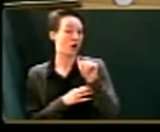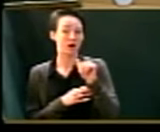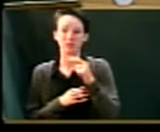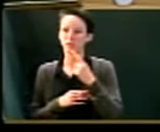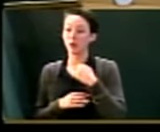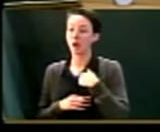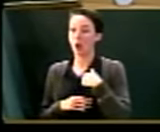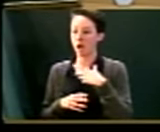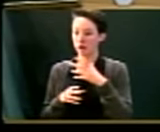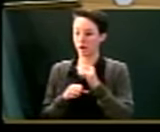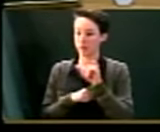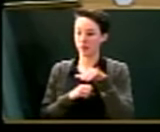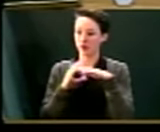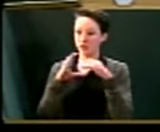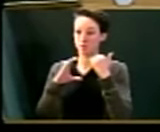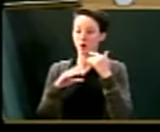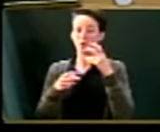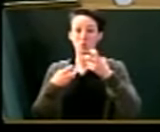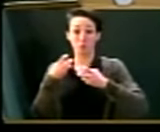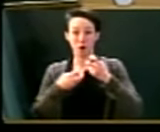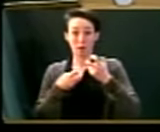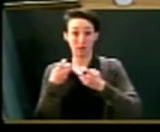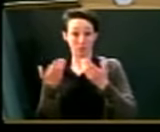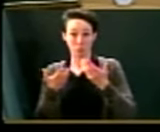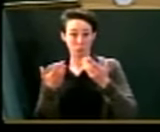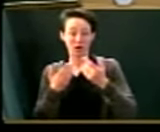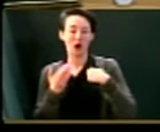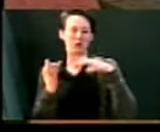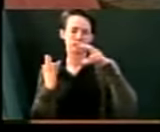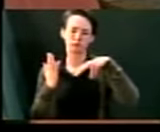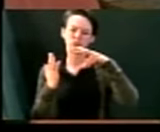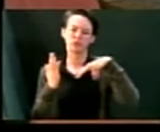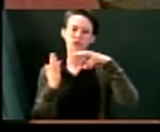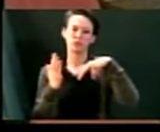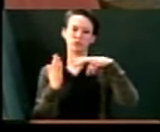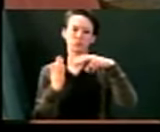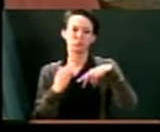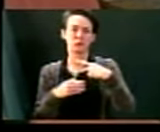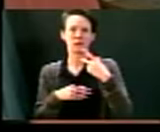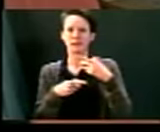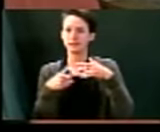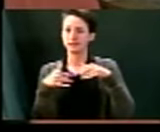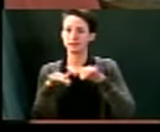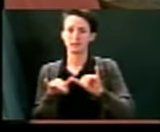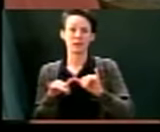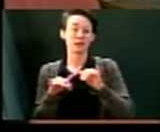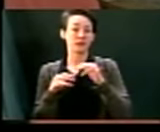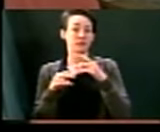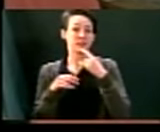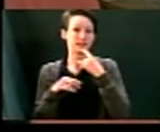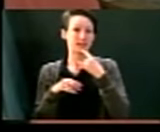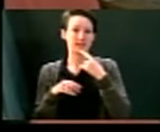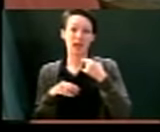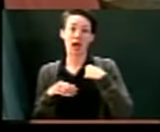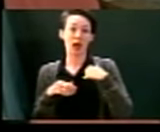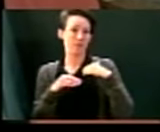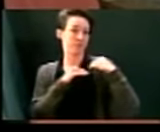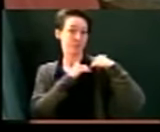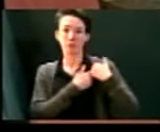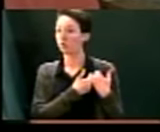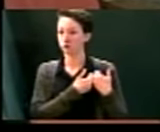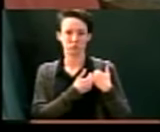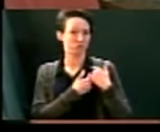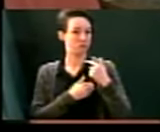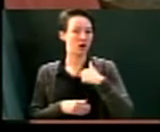problem being is that when I read through that, it still wants to claim that I am at fault. I am not